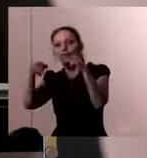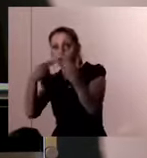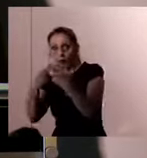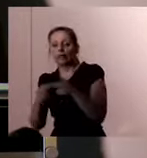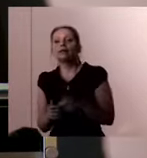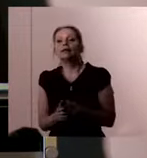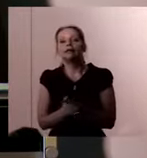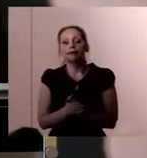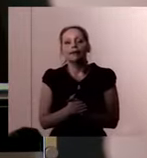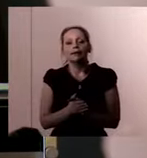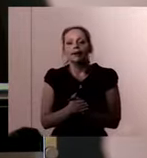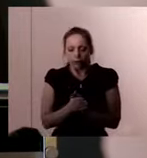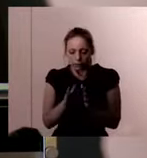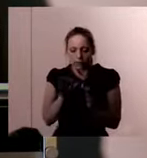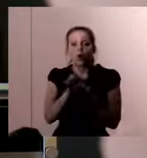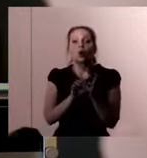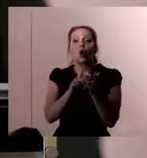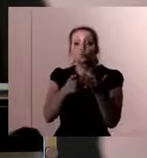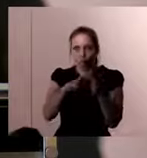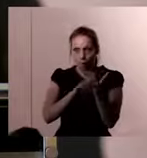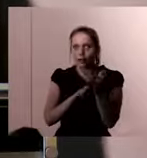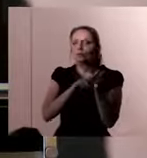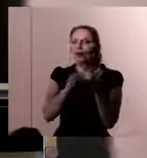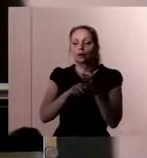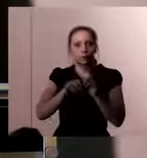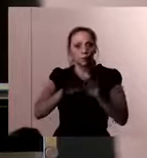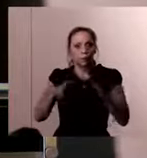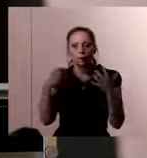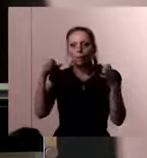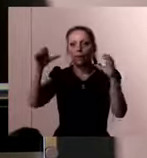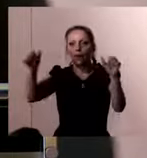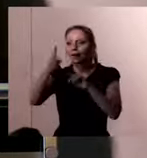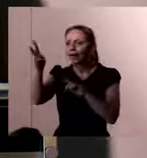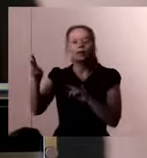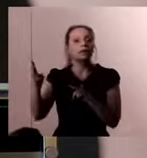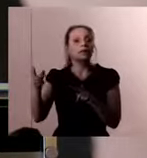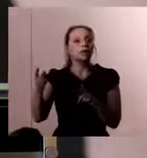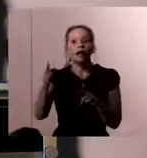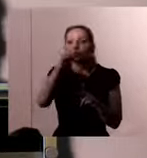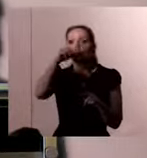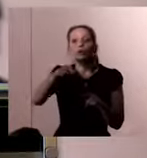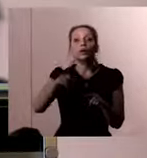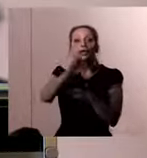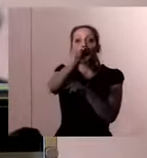Apparently, this is all going to make the property market boom again. Is anyone here a Gemini?